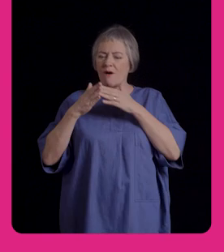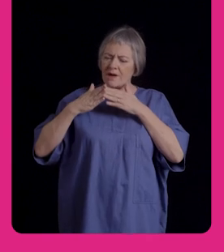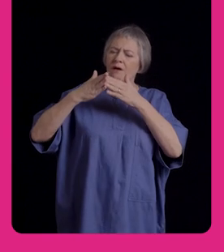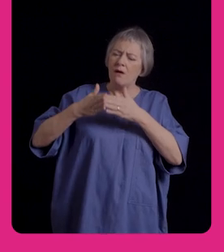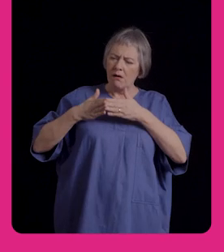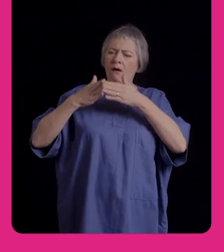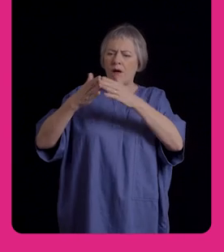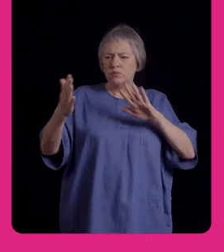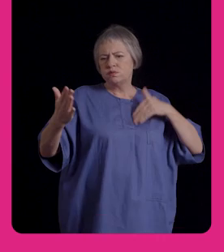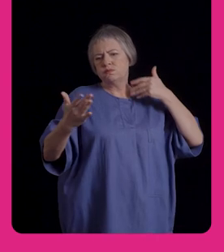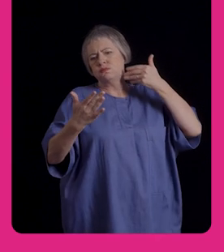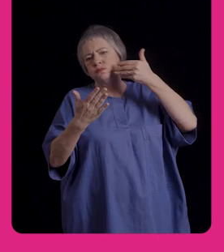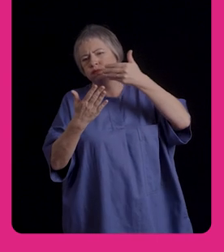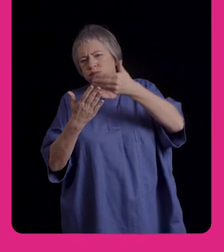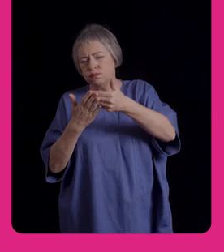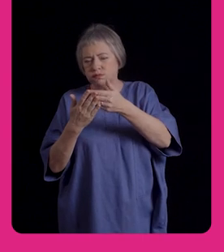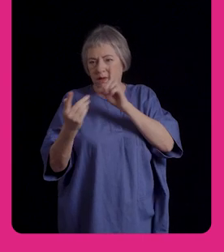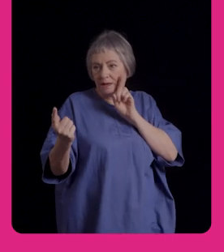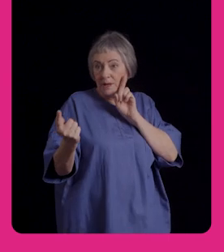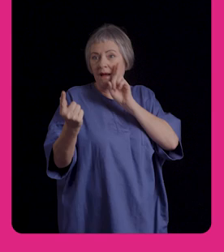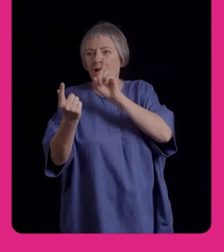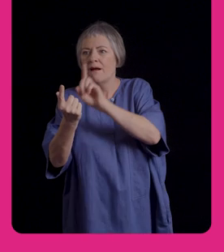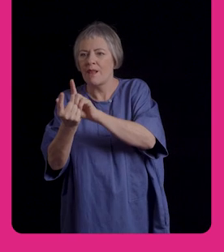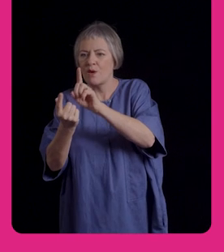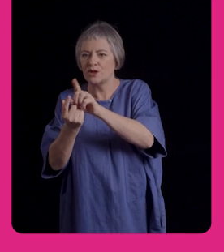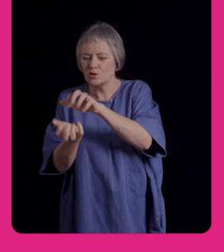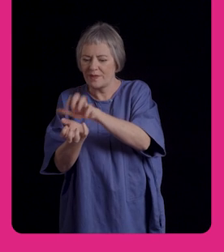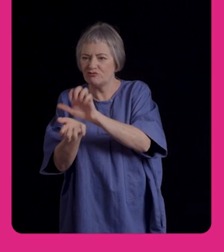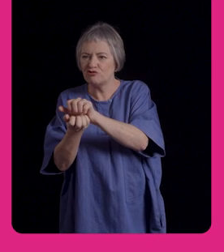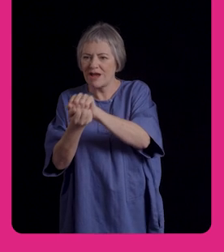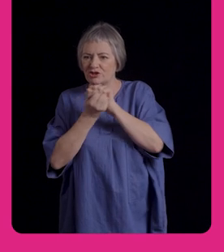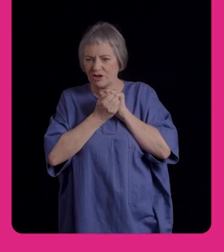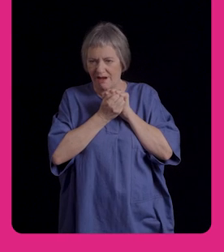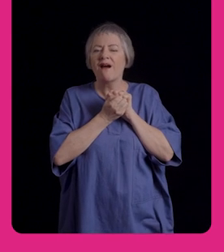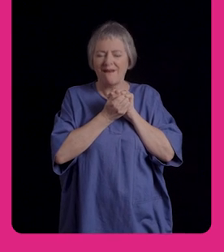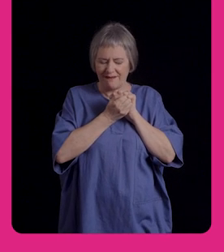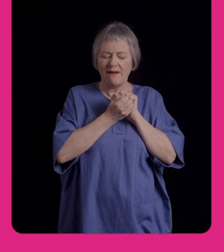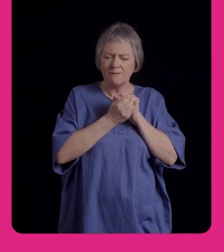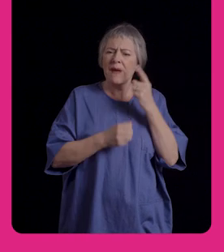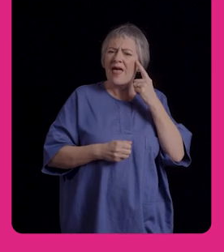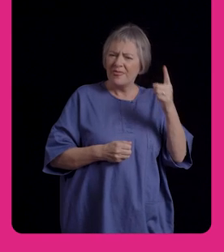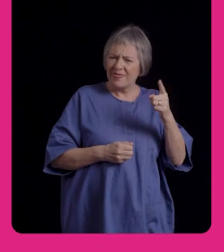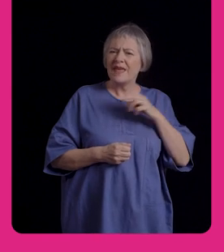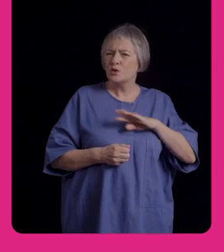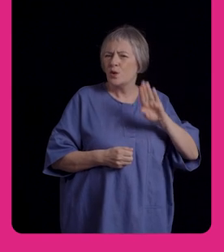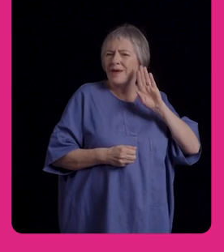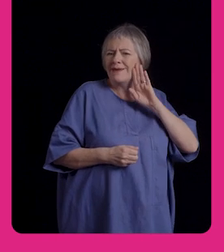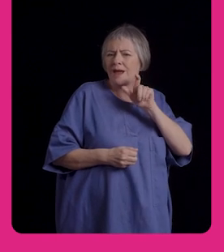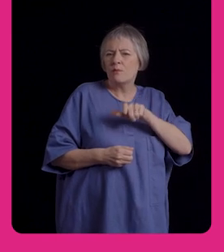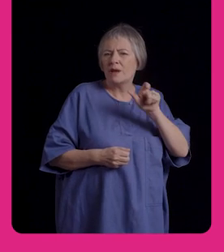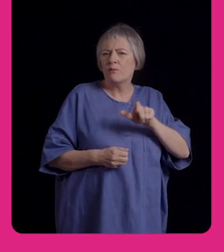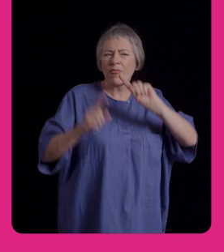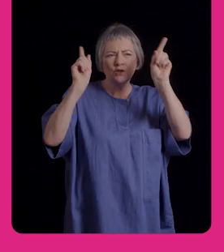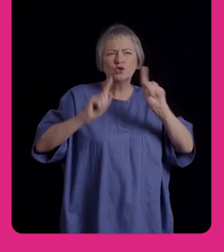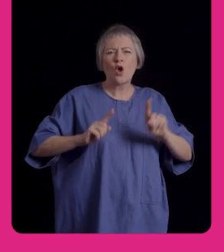voyaging and maybe being closer to the treasure. Yeah, I think you hear people say like, it definitely seems like the storm will be